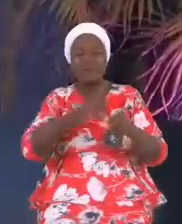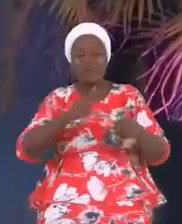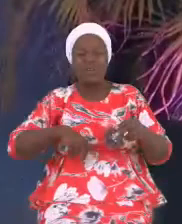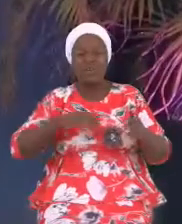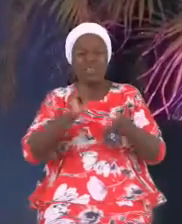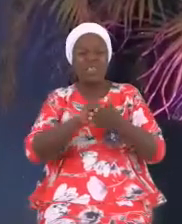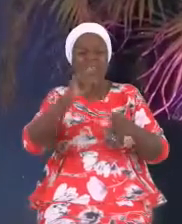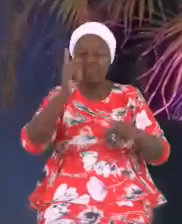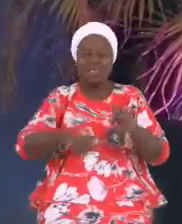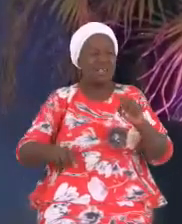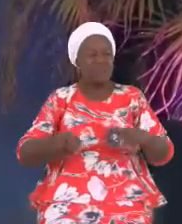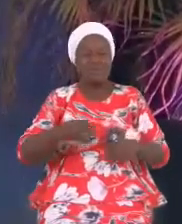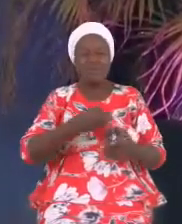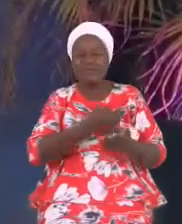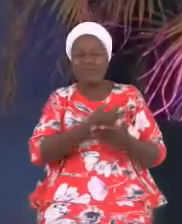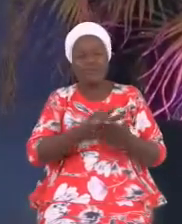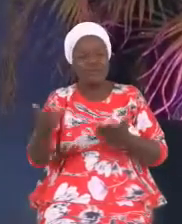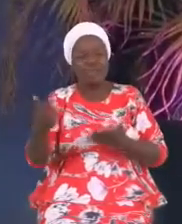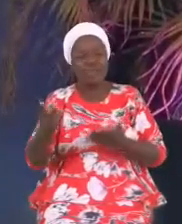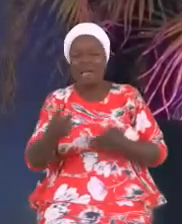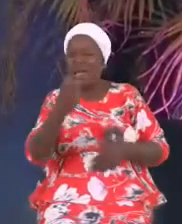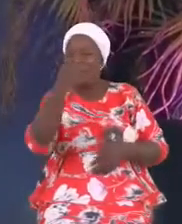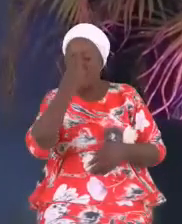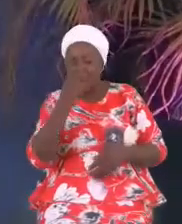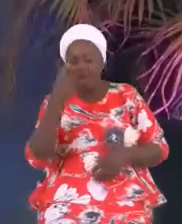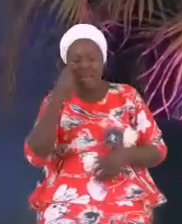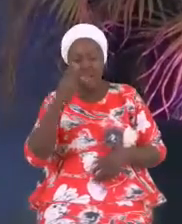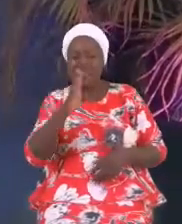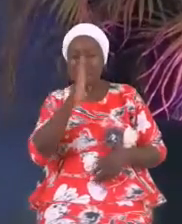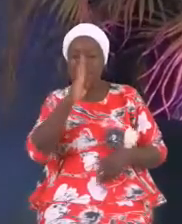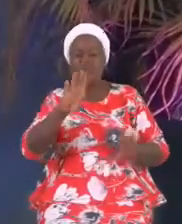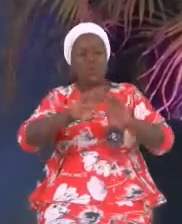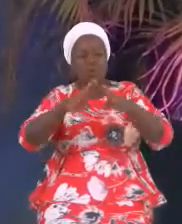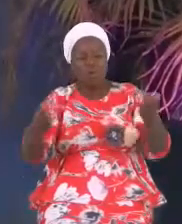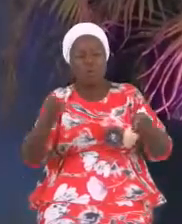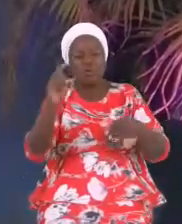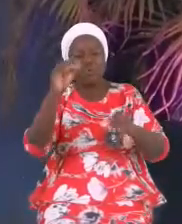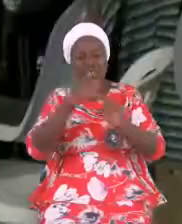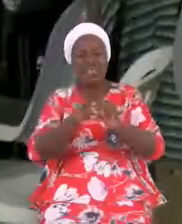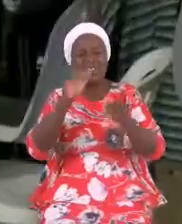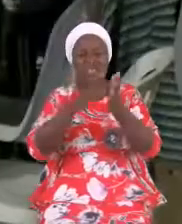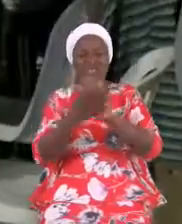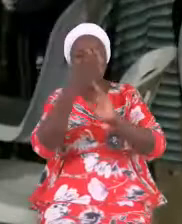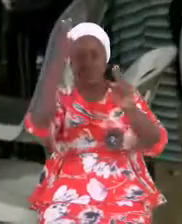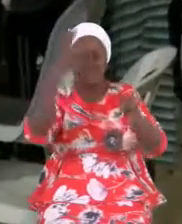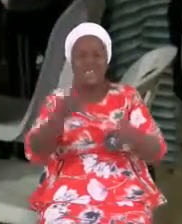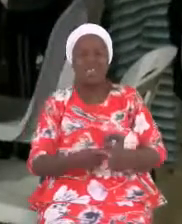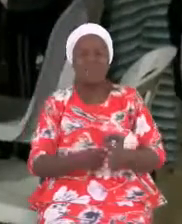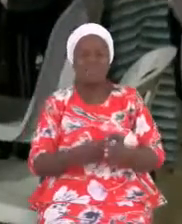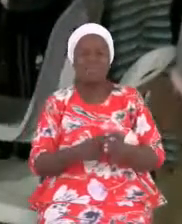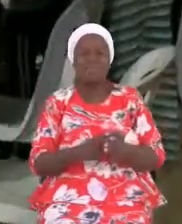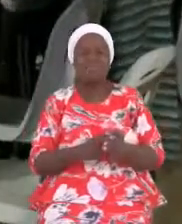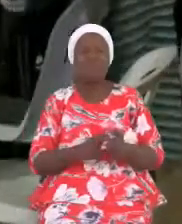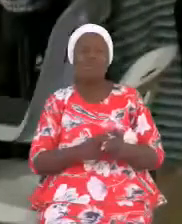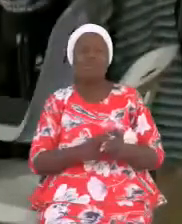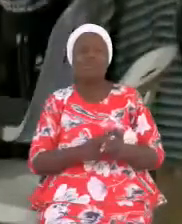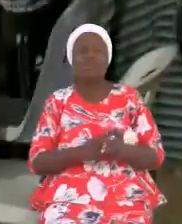fail. Blind eyes, be opened in Jesus' name.